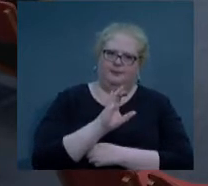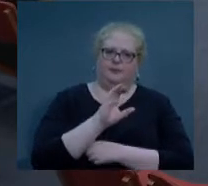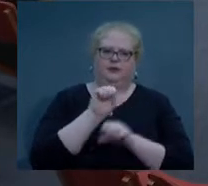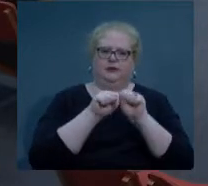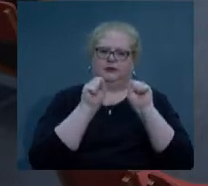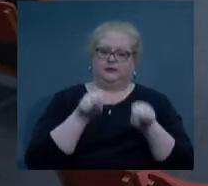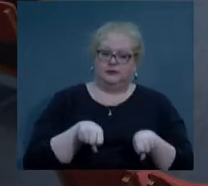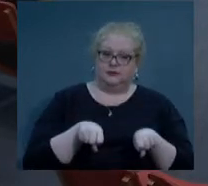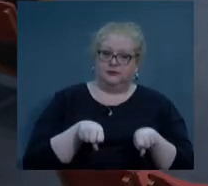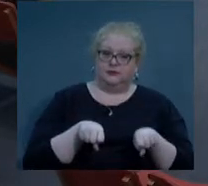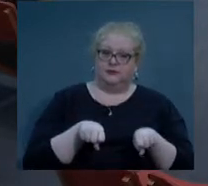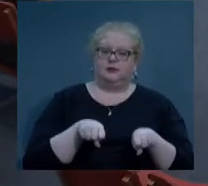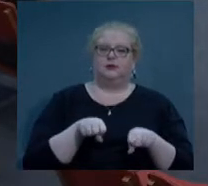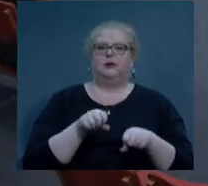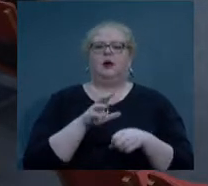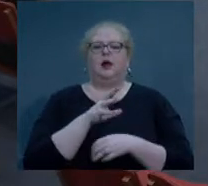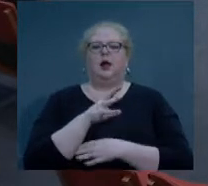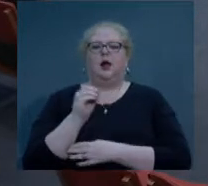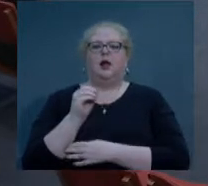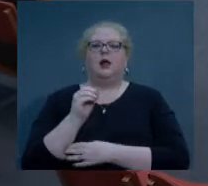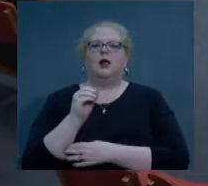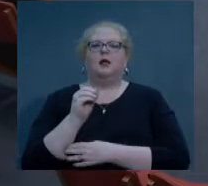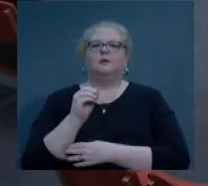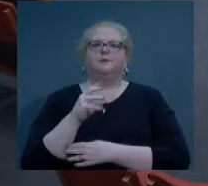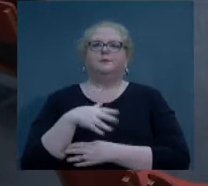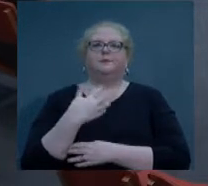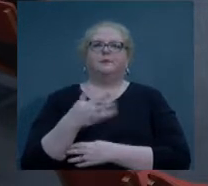is putting the